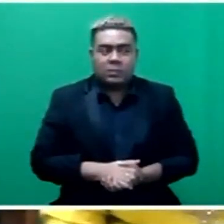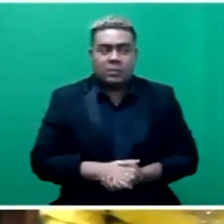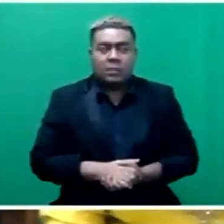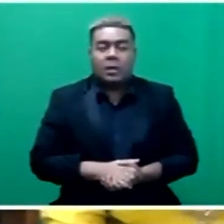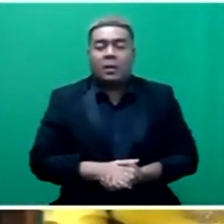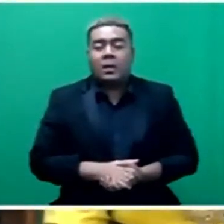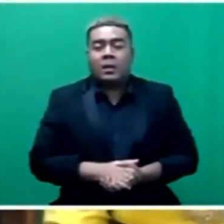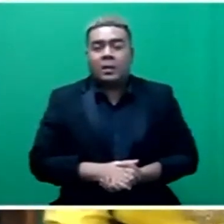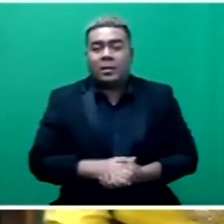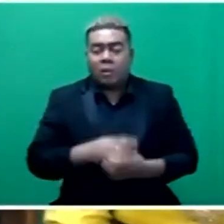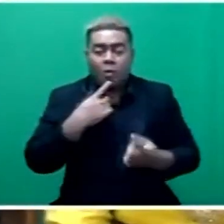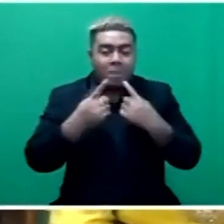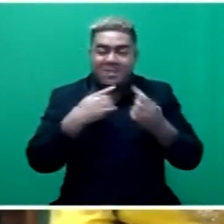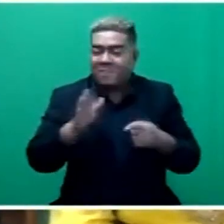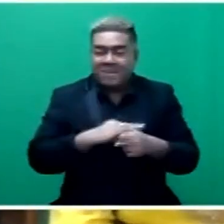sir.